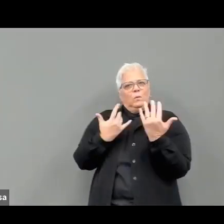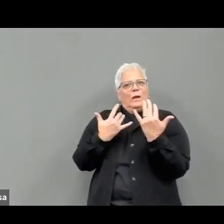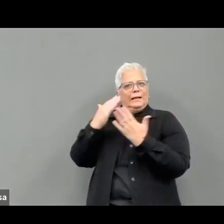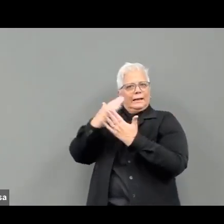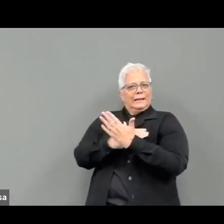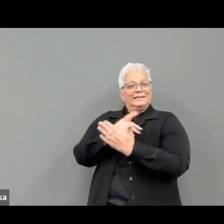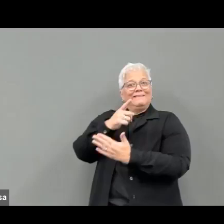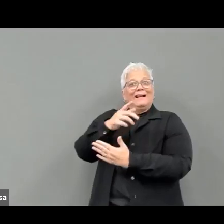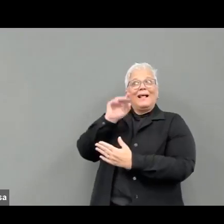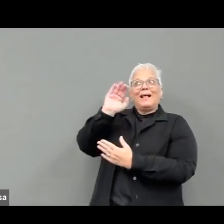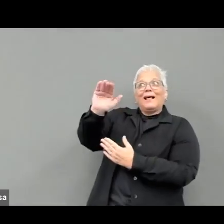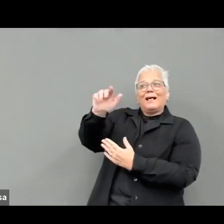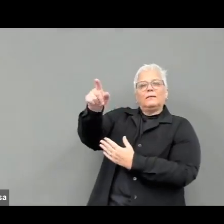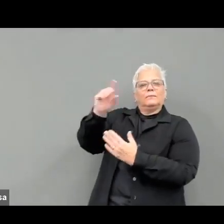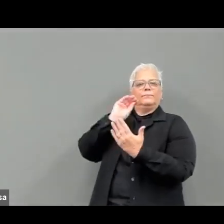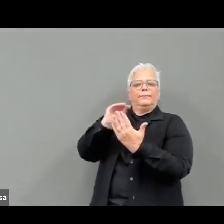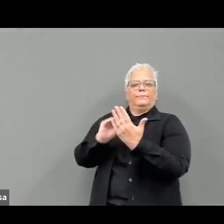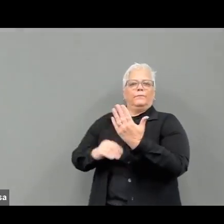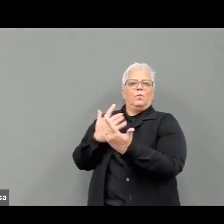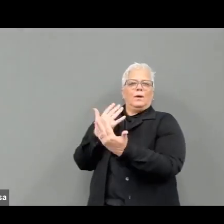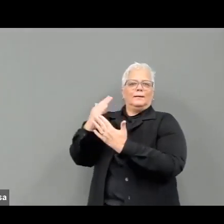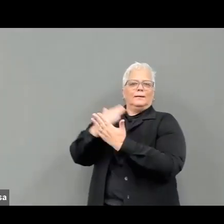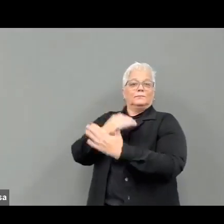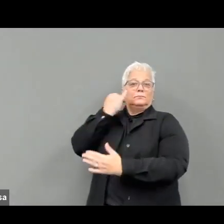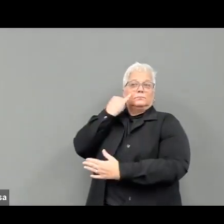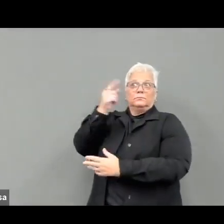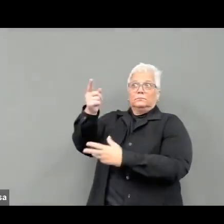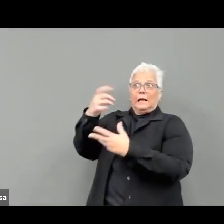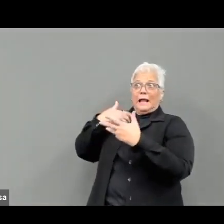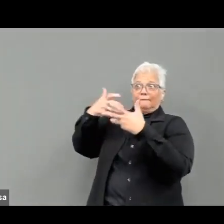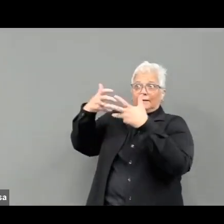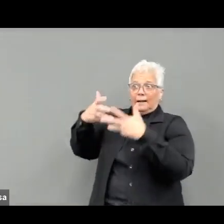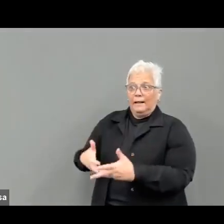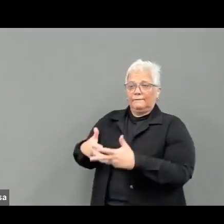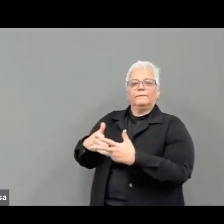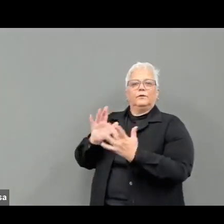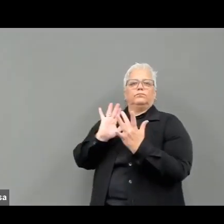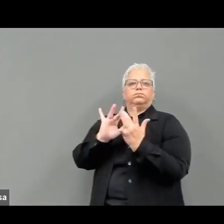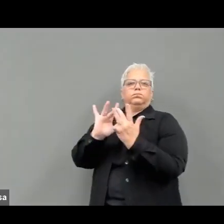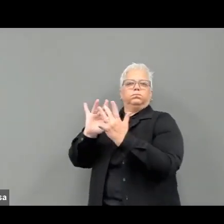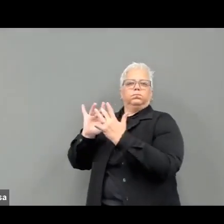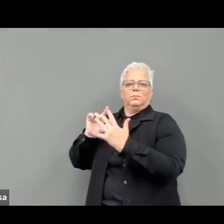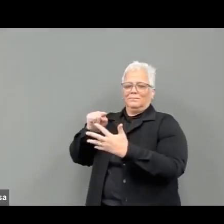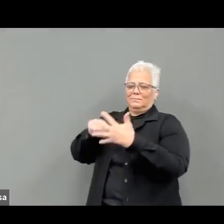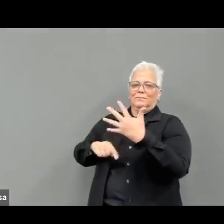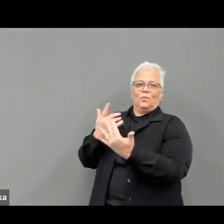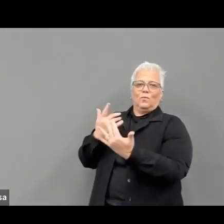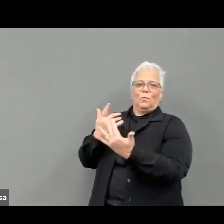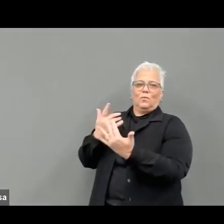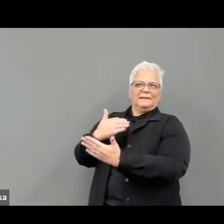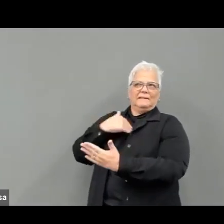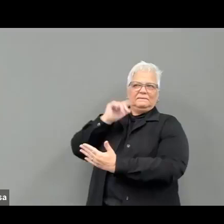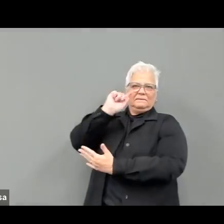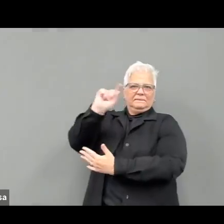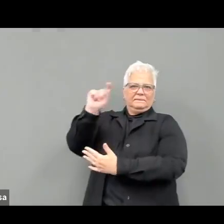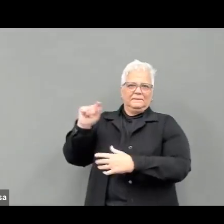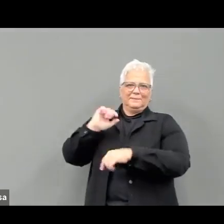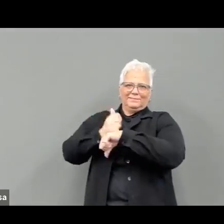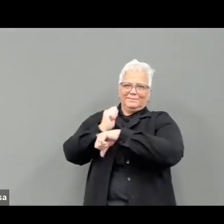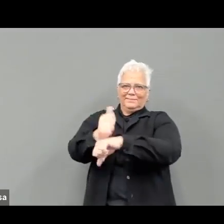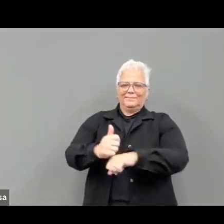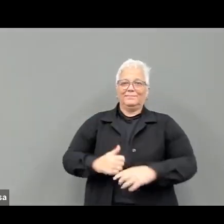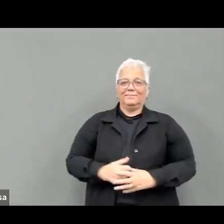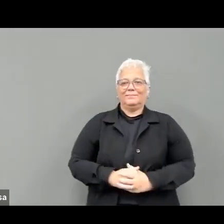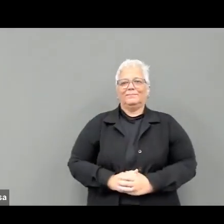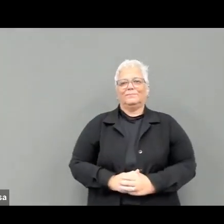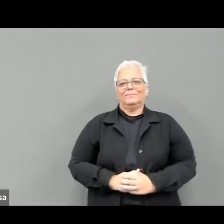appointments directly with these entities. The vaccine for these programs will come from the federal government and not out of our Tulsa County allotments. That's additional vaccine